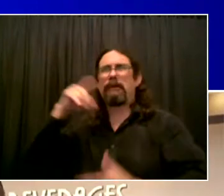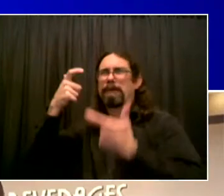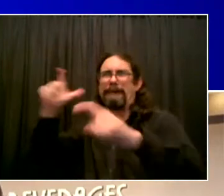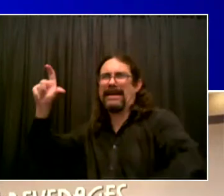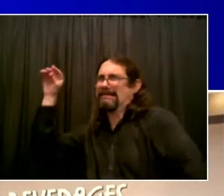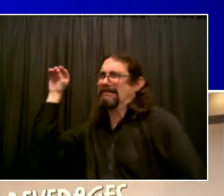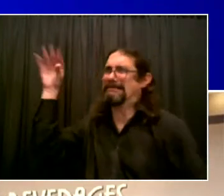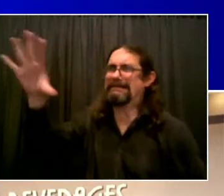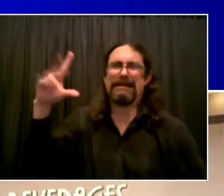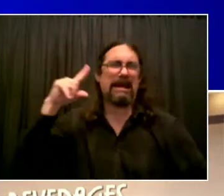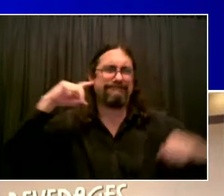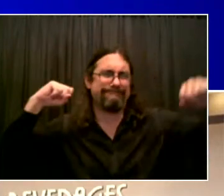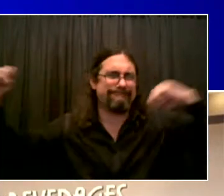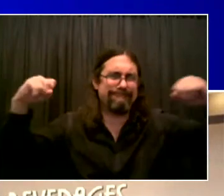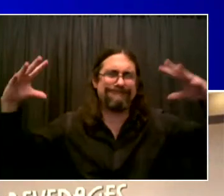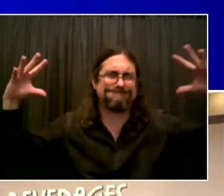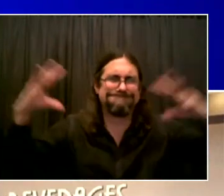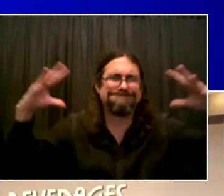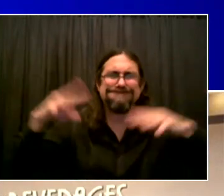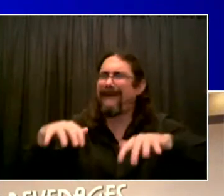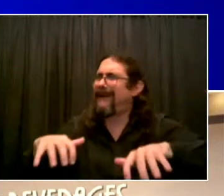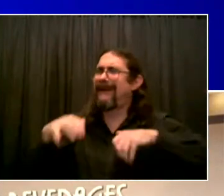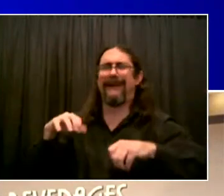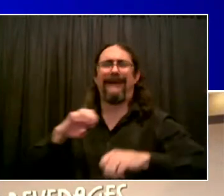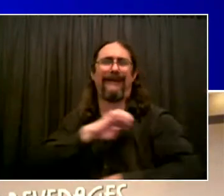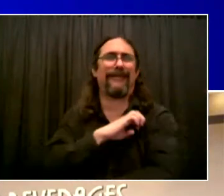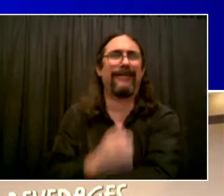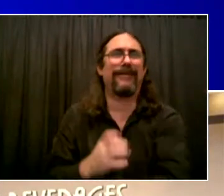unparalleled experience to see a great movie in a movie theater.